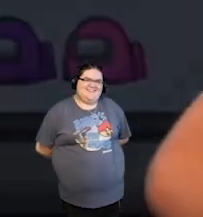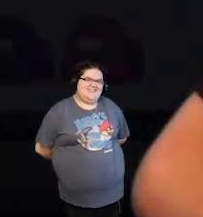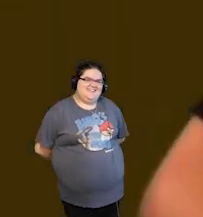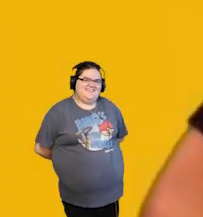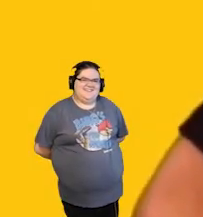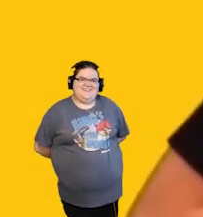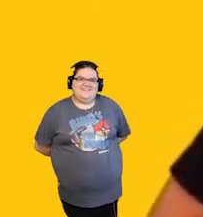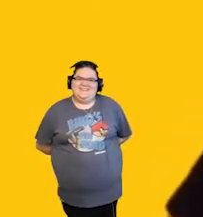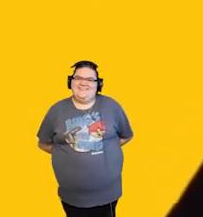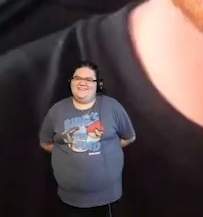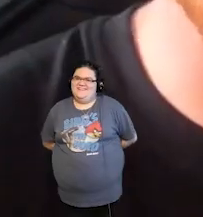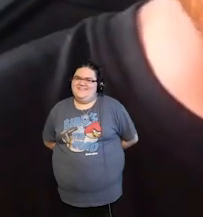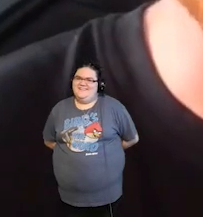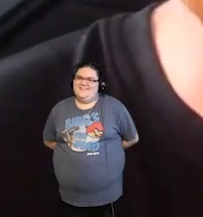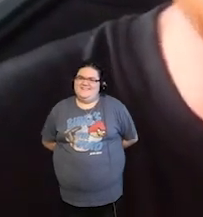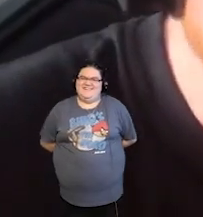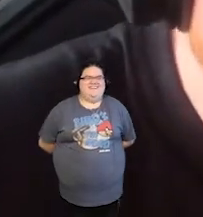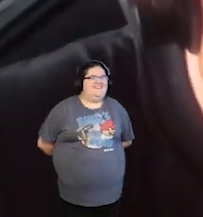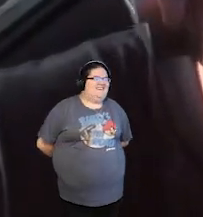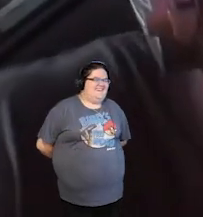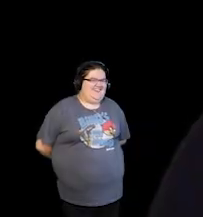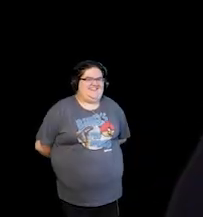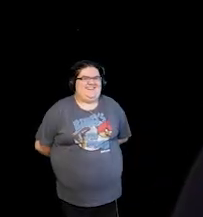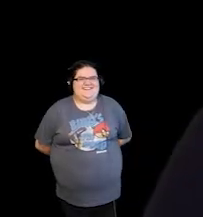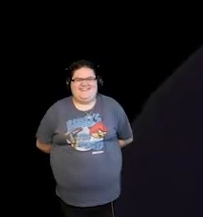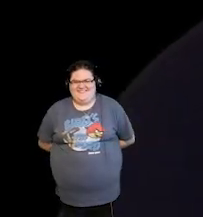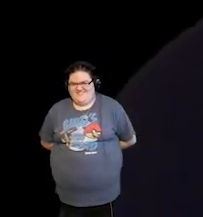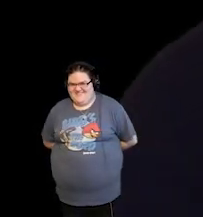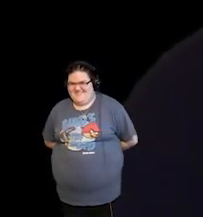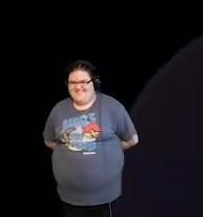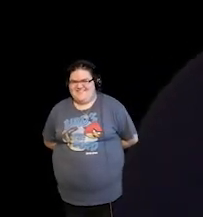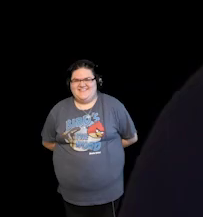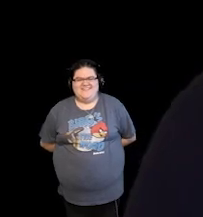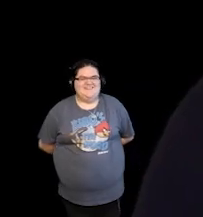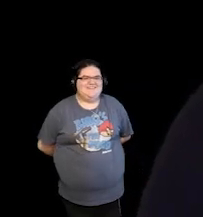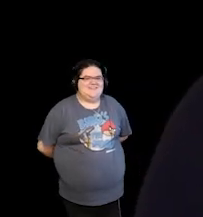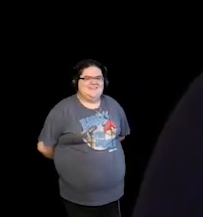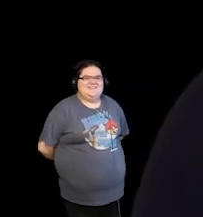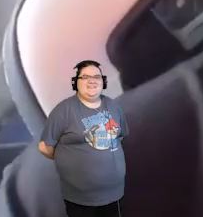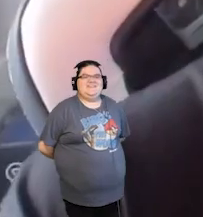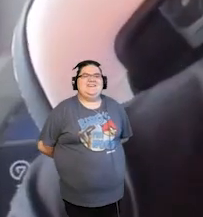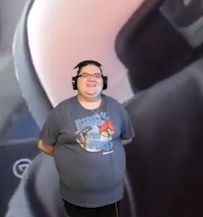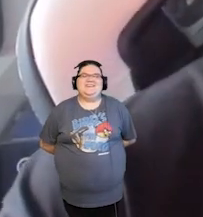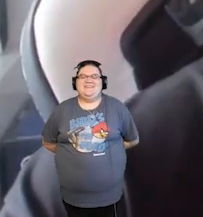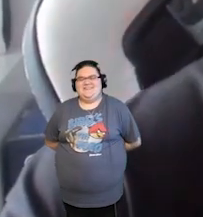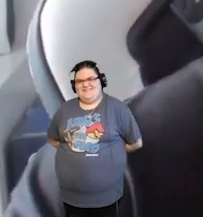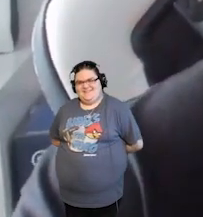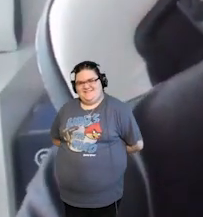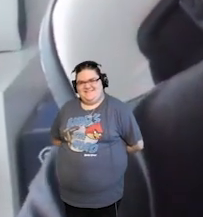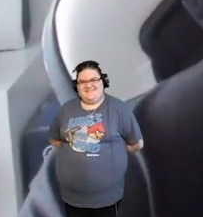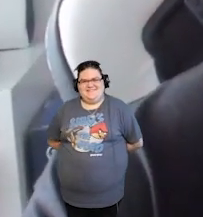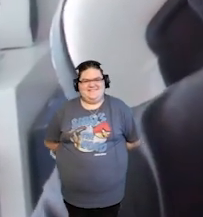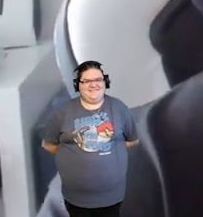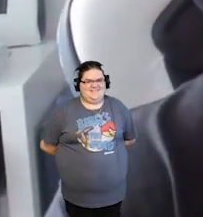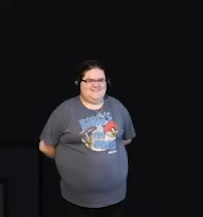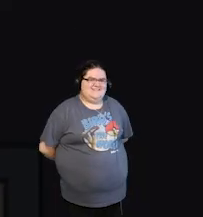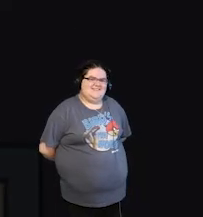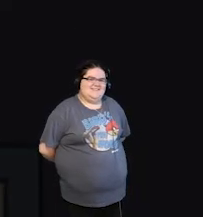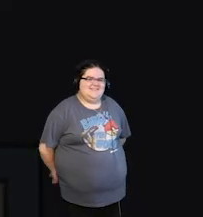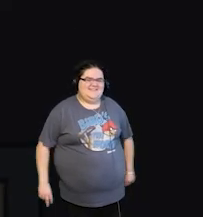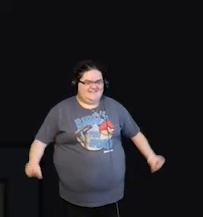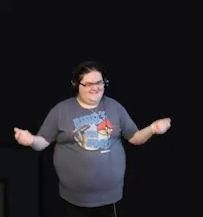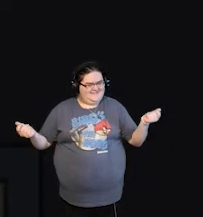sure, man. It's not me, by the way. He's cleared himself. He's cleared himself. He vouches for himself. Yeah, stop vouched. Me.